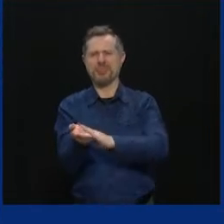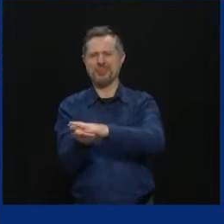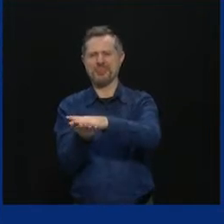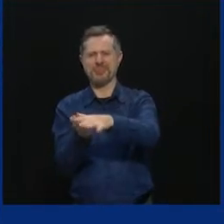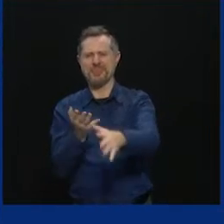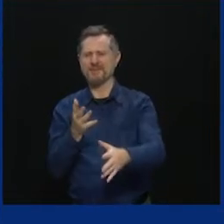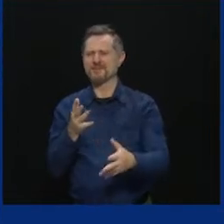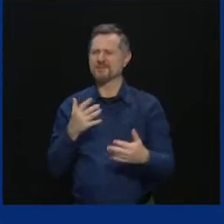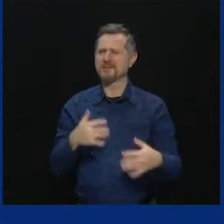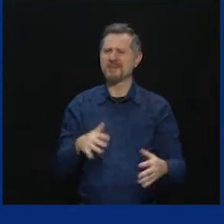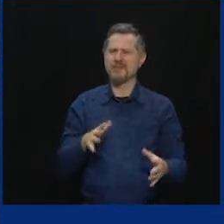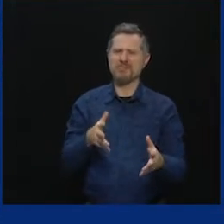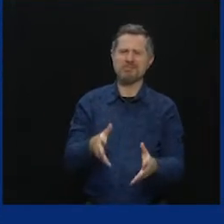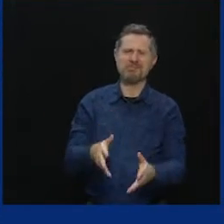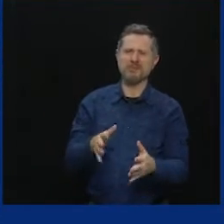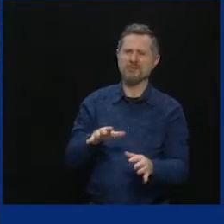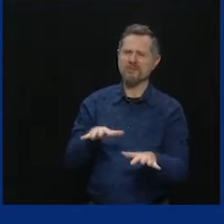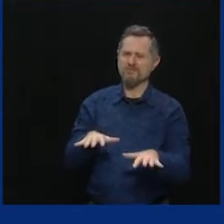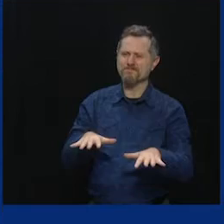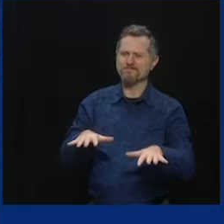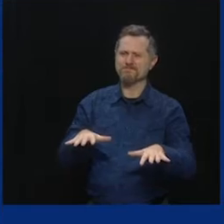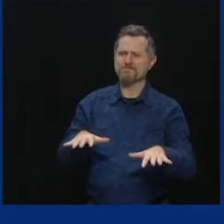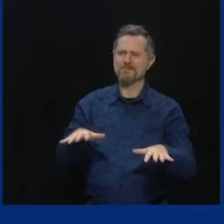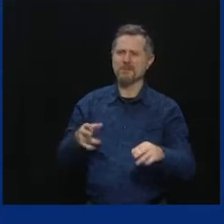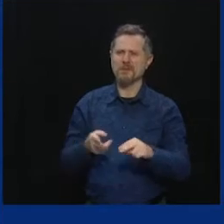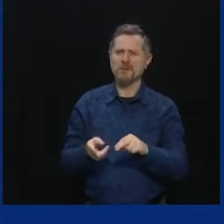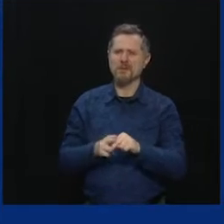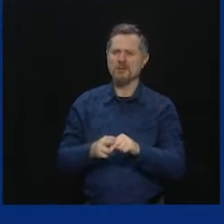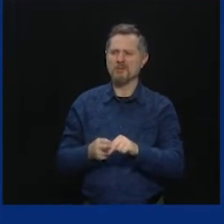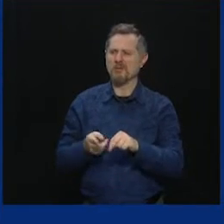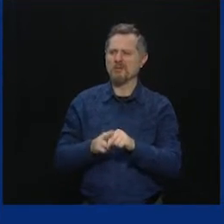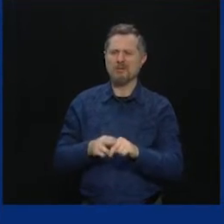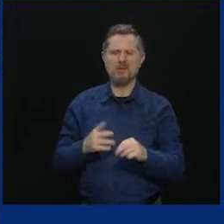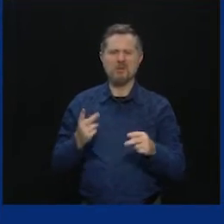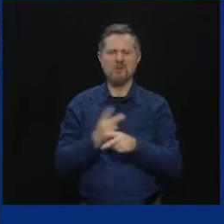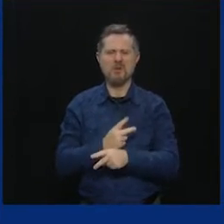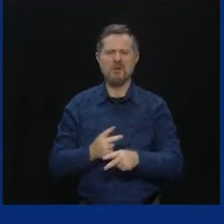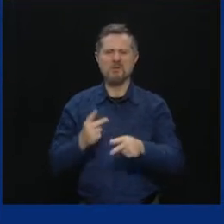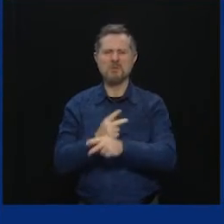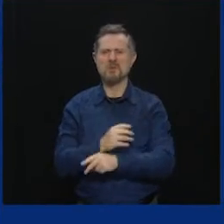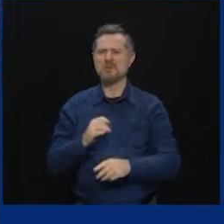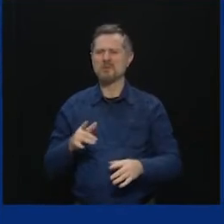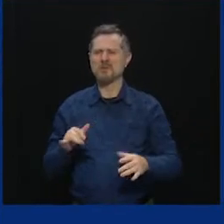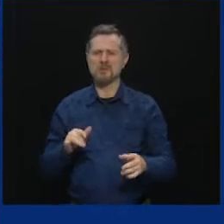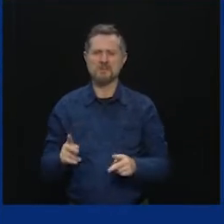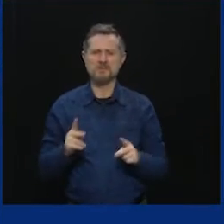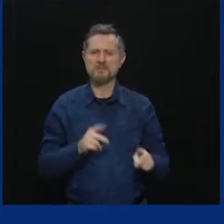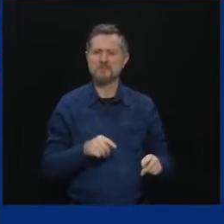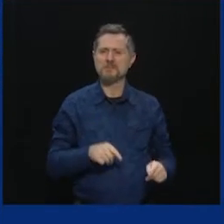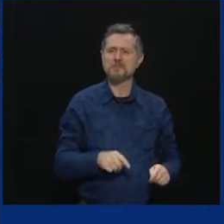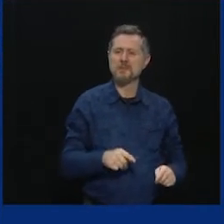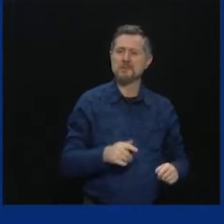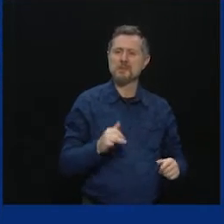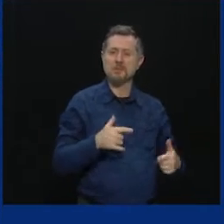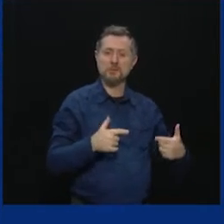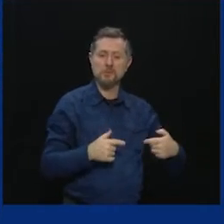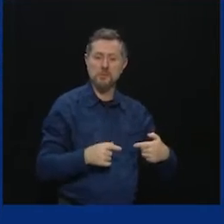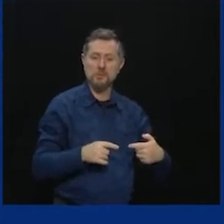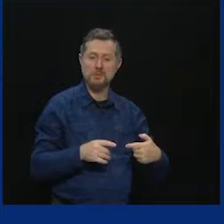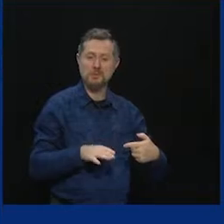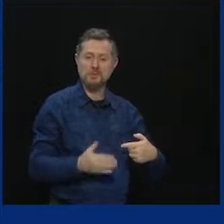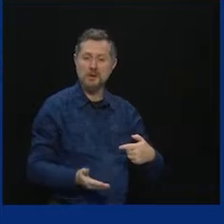doesn't go away. It continues to spread out. And it affects the parents and the siblings of either the victims or